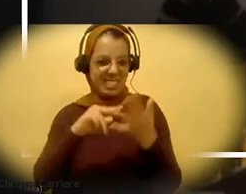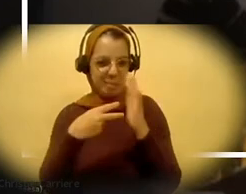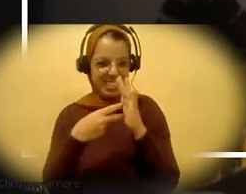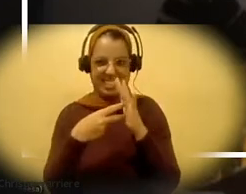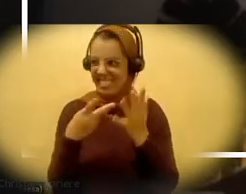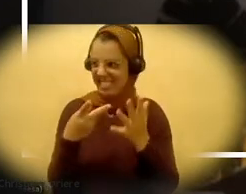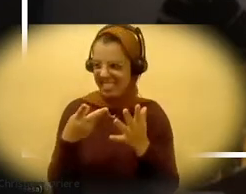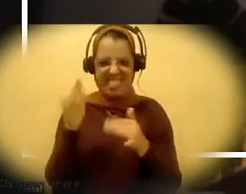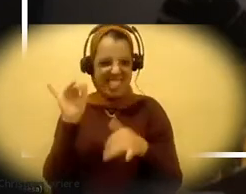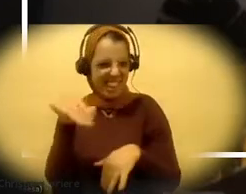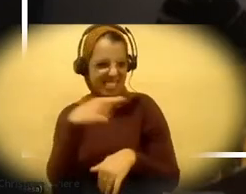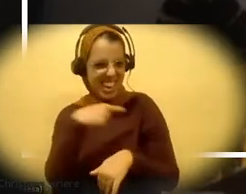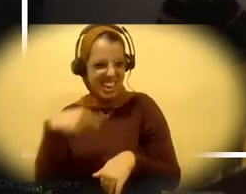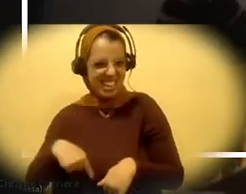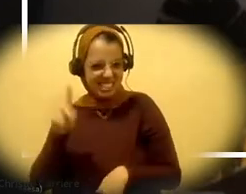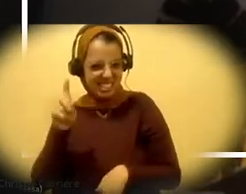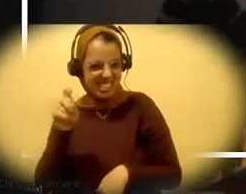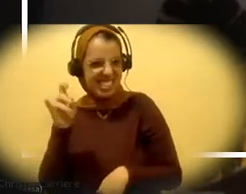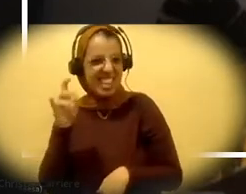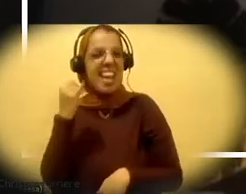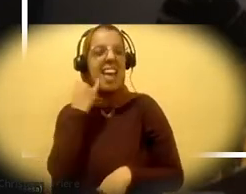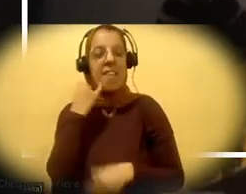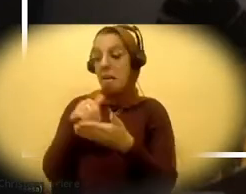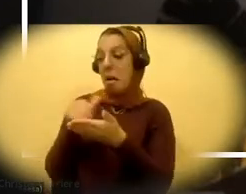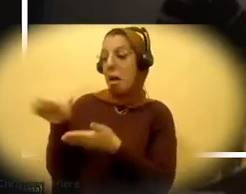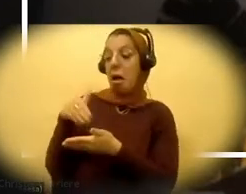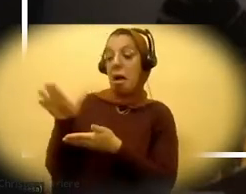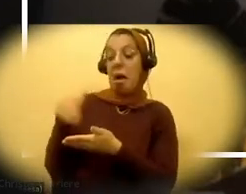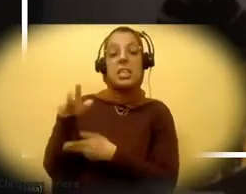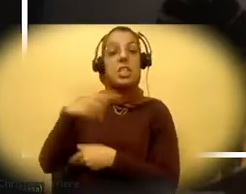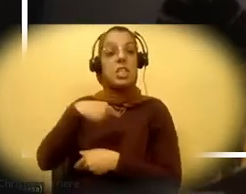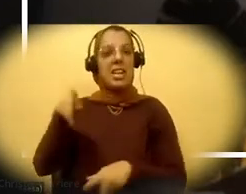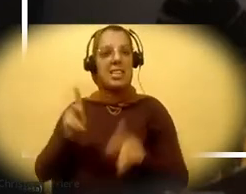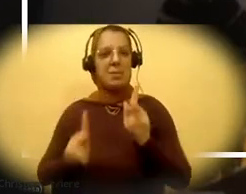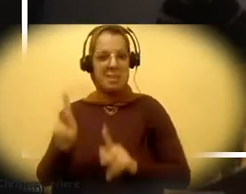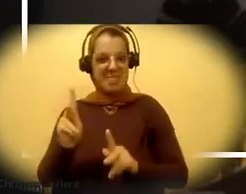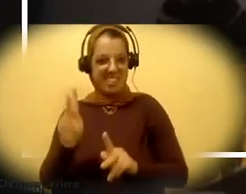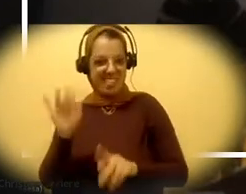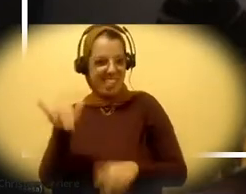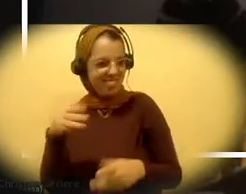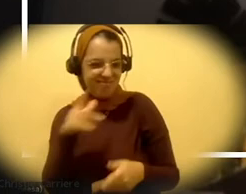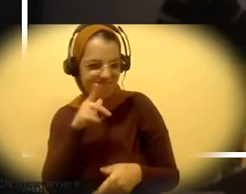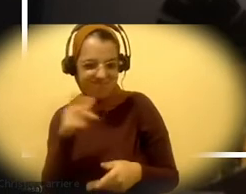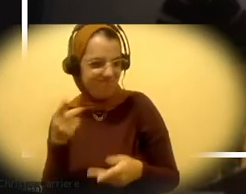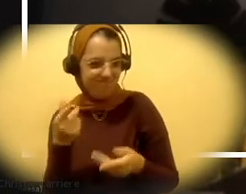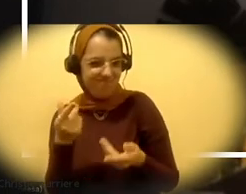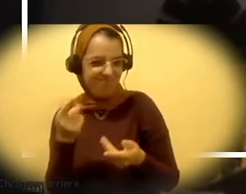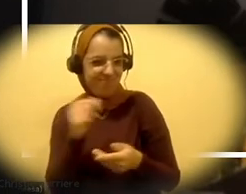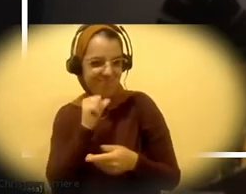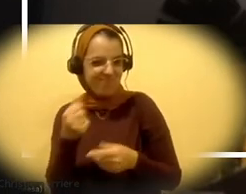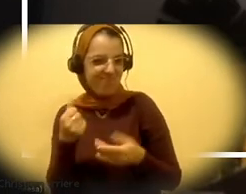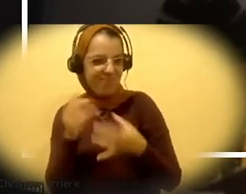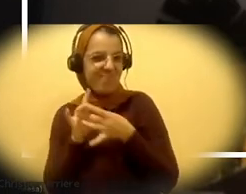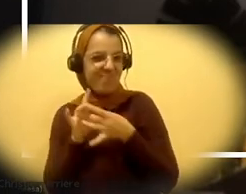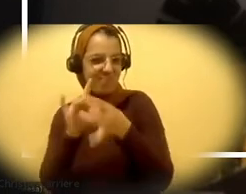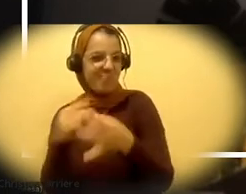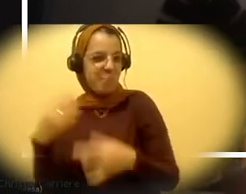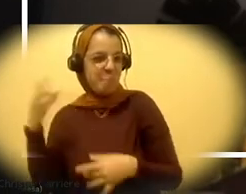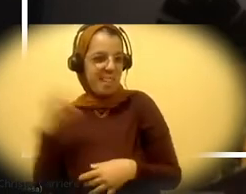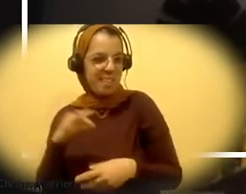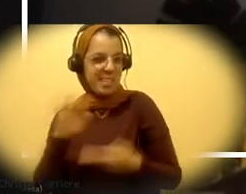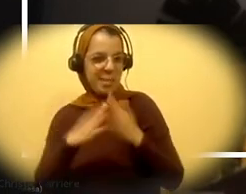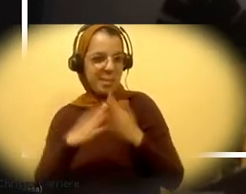And like I know with Friends of Chinatown, for example, they've been involved in a site fight over 315